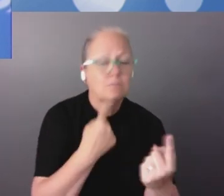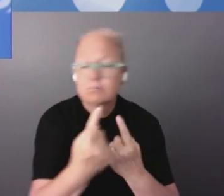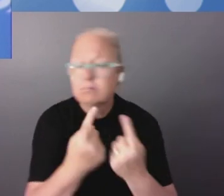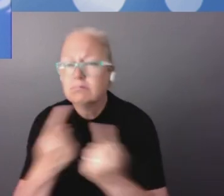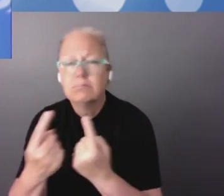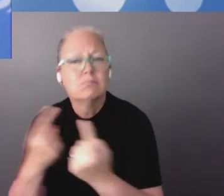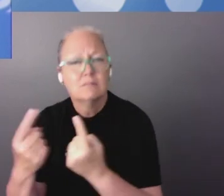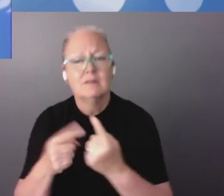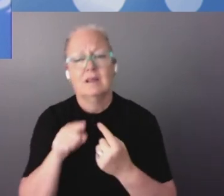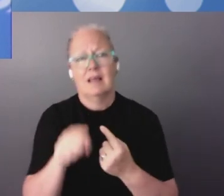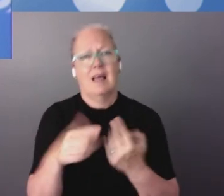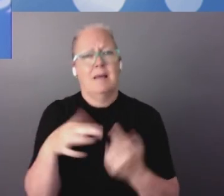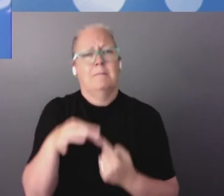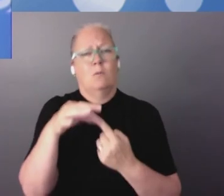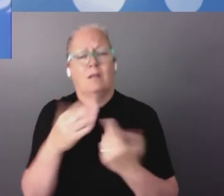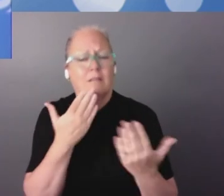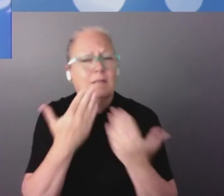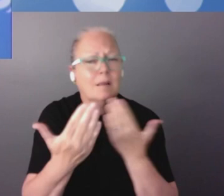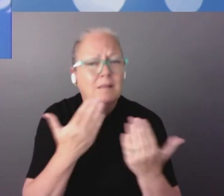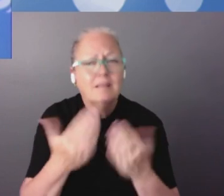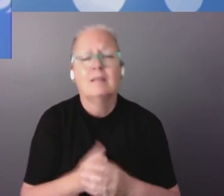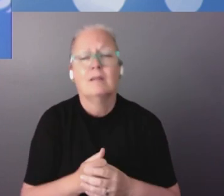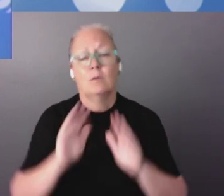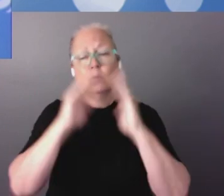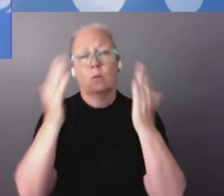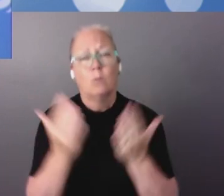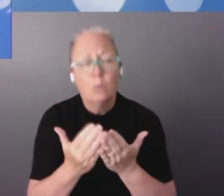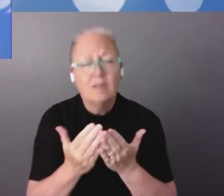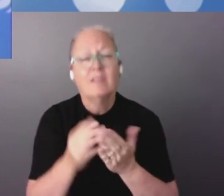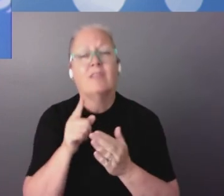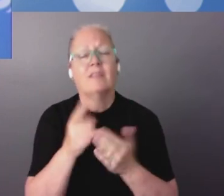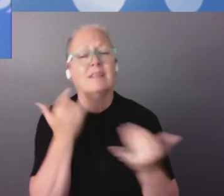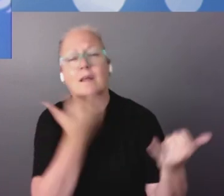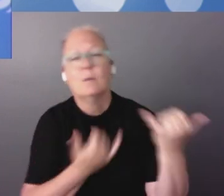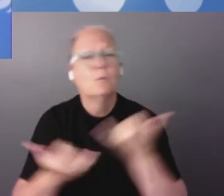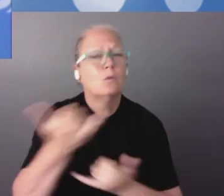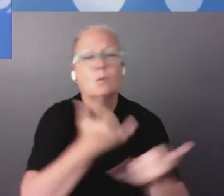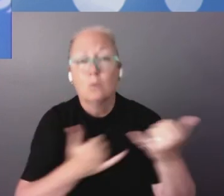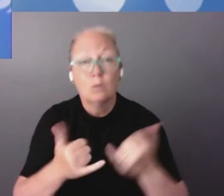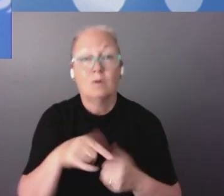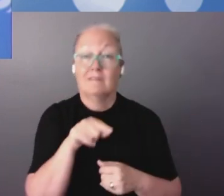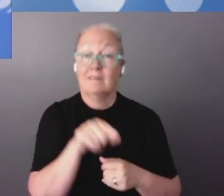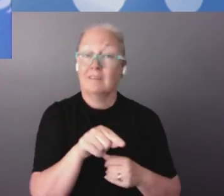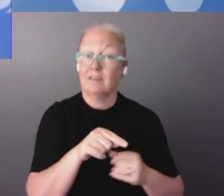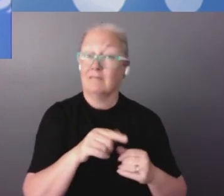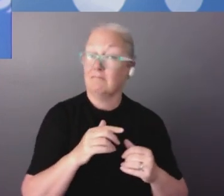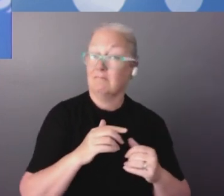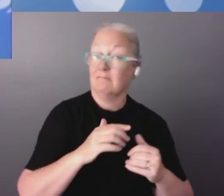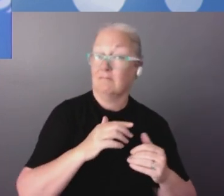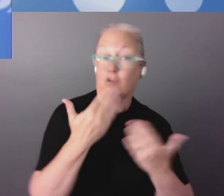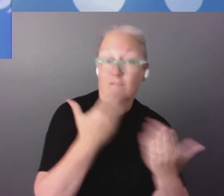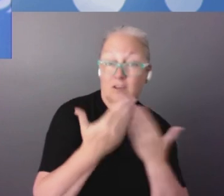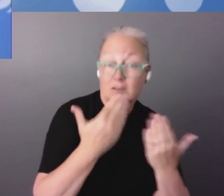Assembly, its World Telecommunications Development Conference, and its 2022 Plenipotentiary